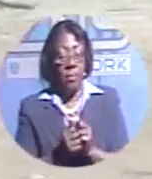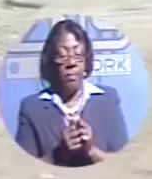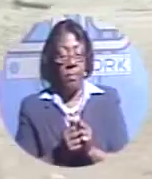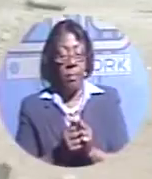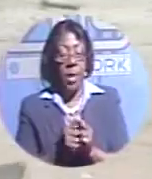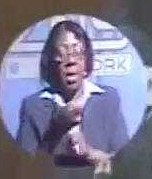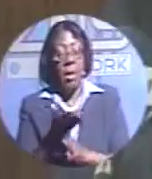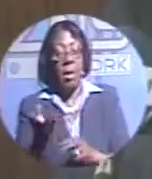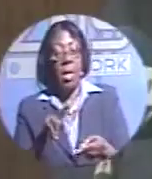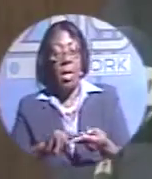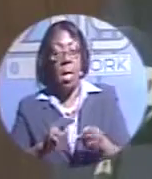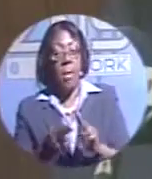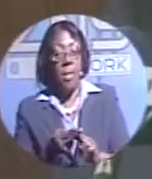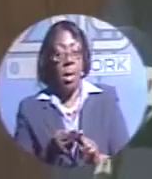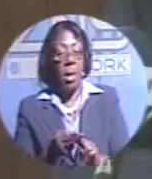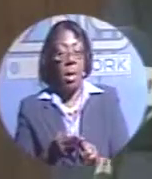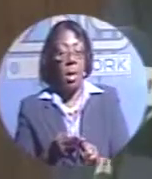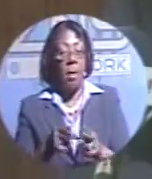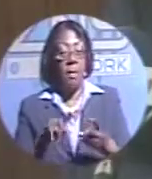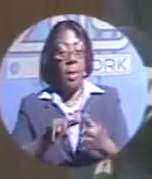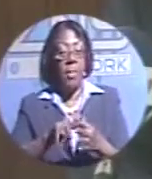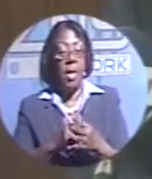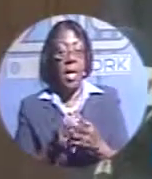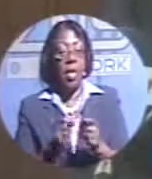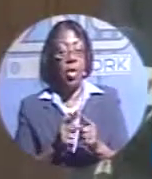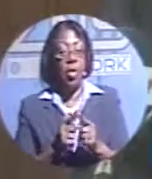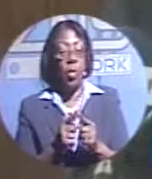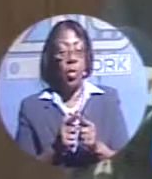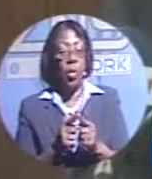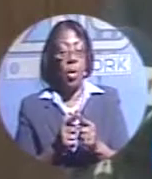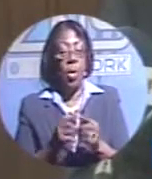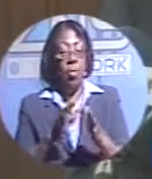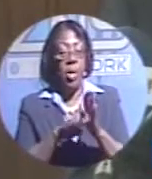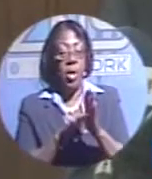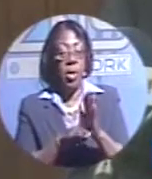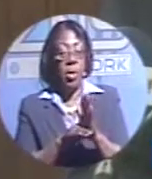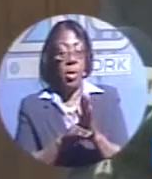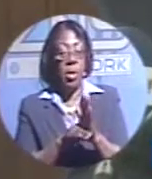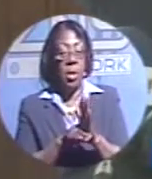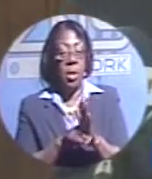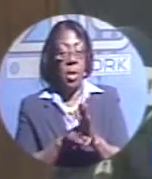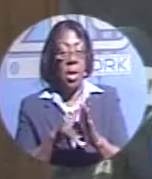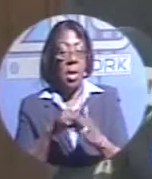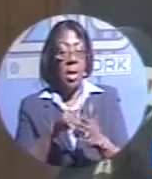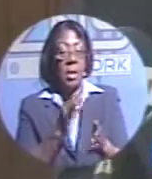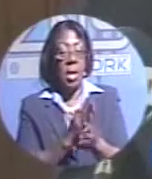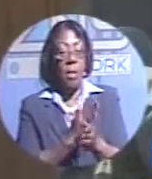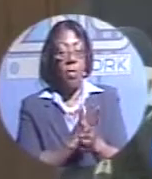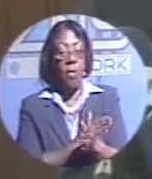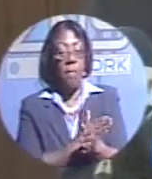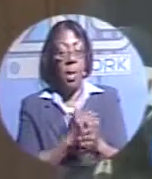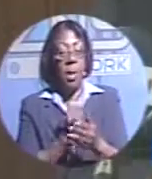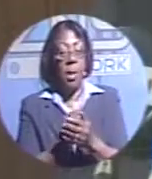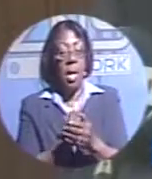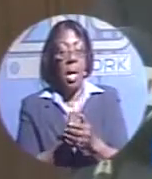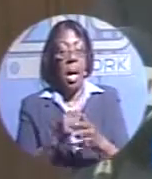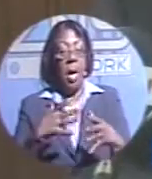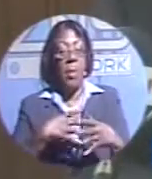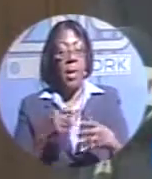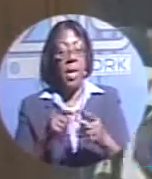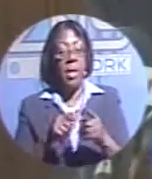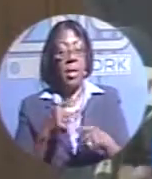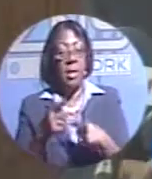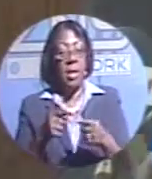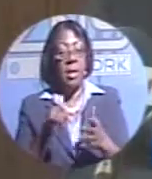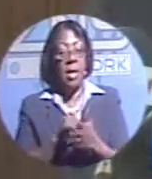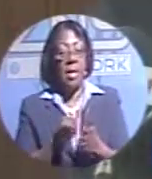The number of accounts began to reduce. That's an improvement. Okay, I would like to term it as